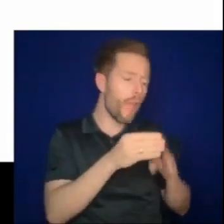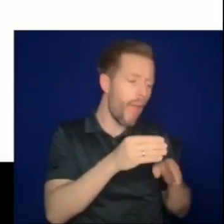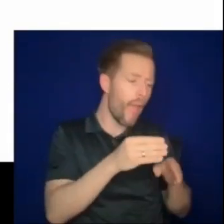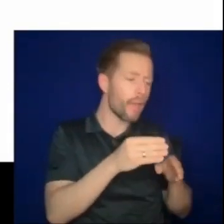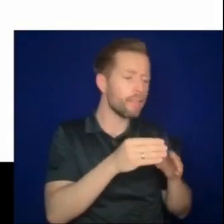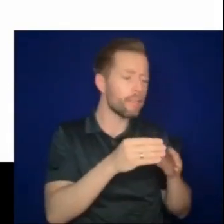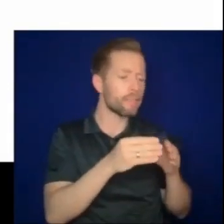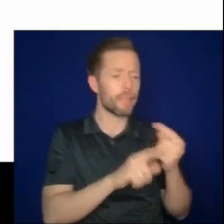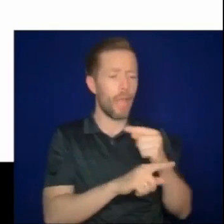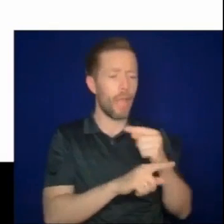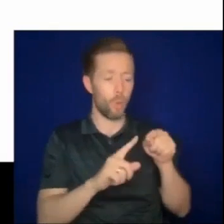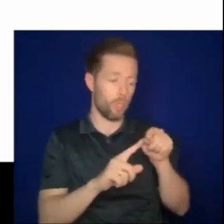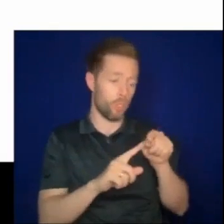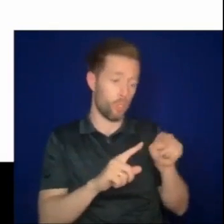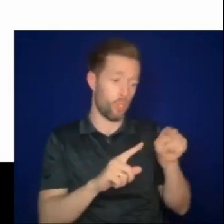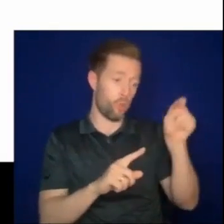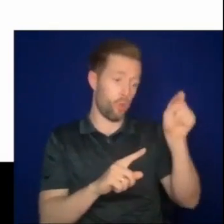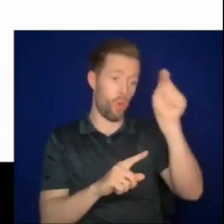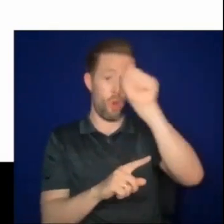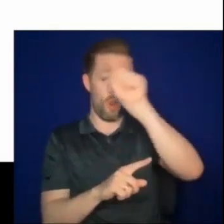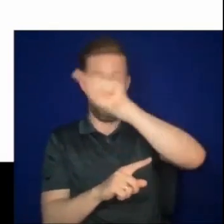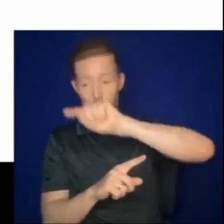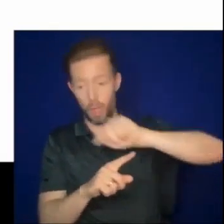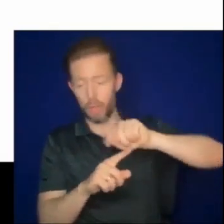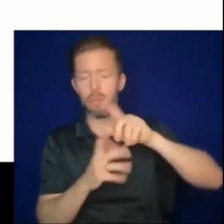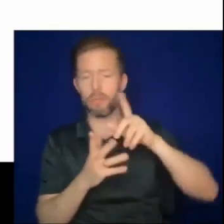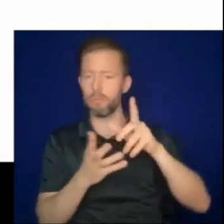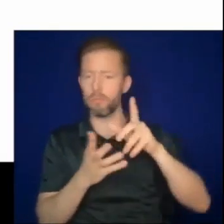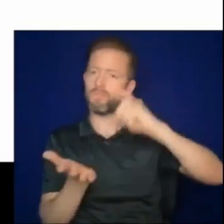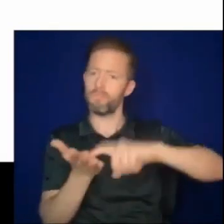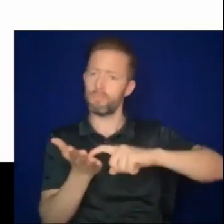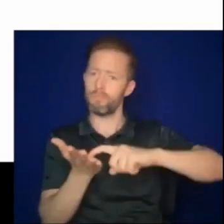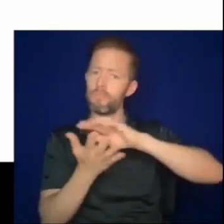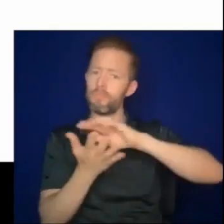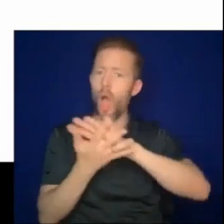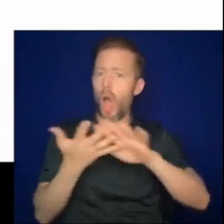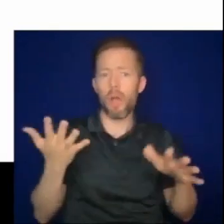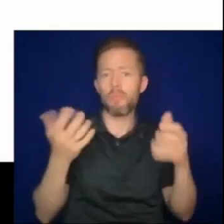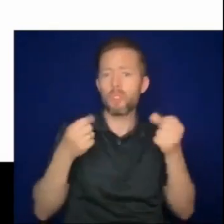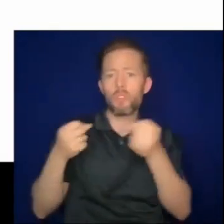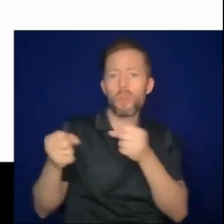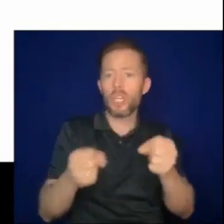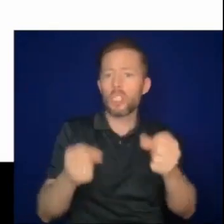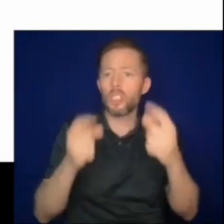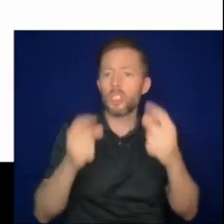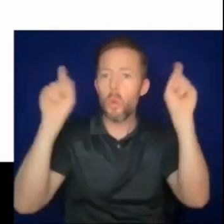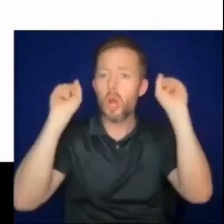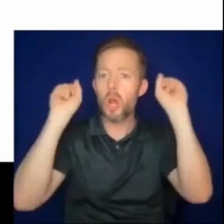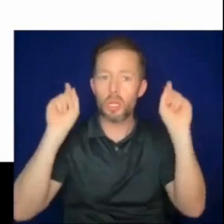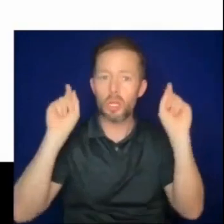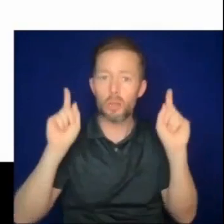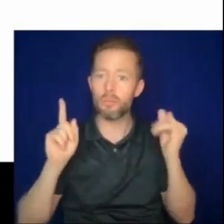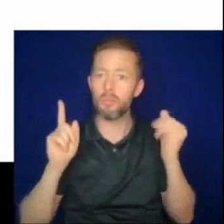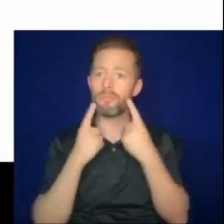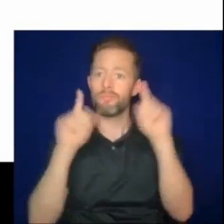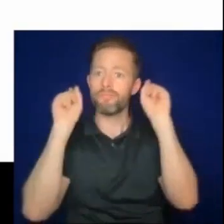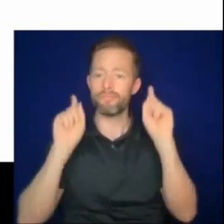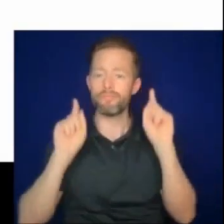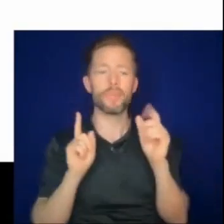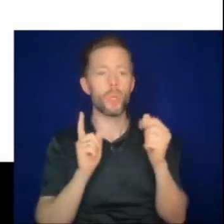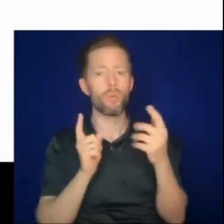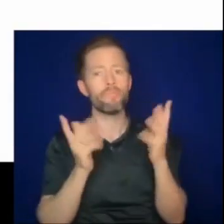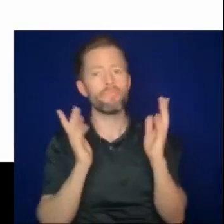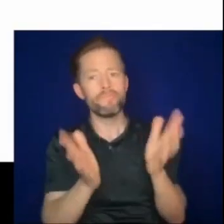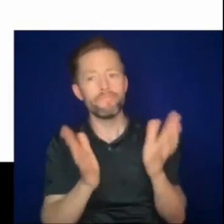or if they're in a circle pattern, did I go this way? Did I go this way? And acknowledging that all of those strategies are successful strategies and that they